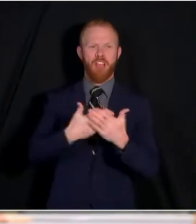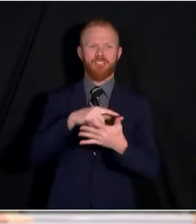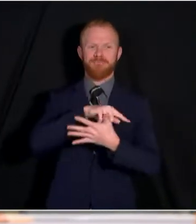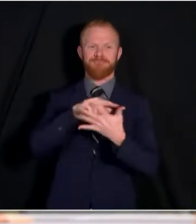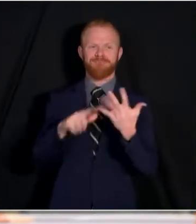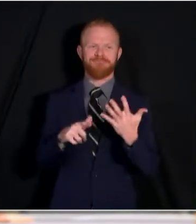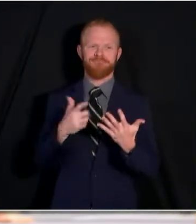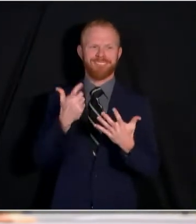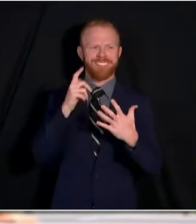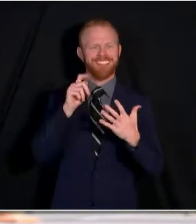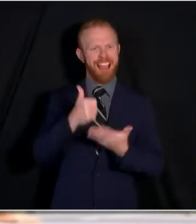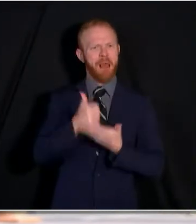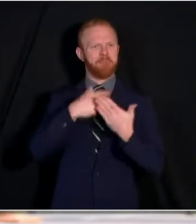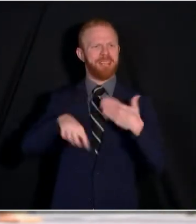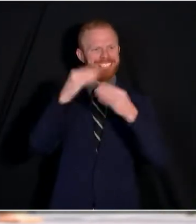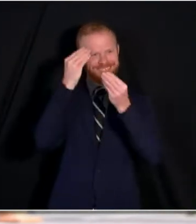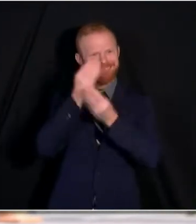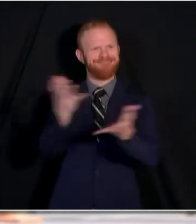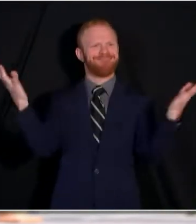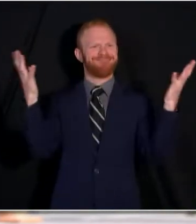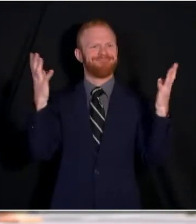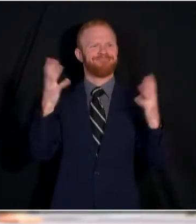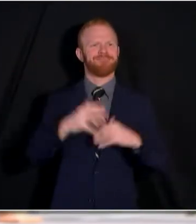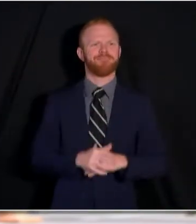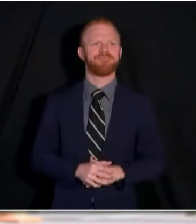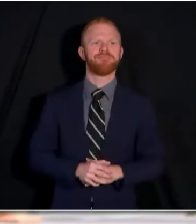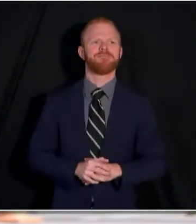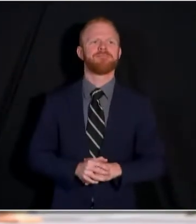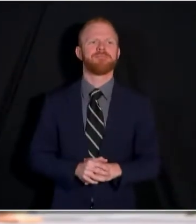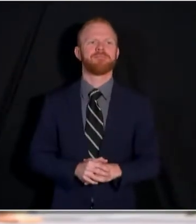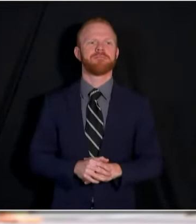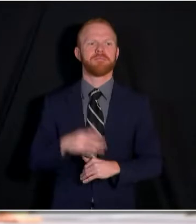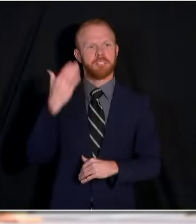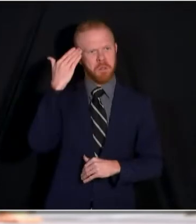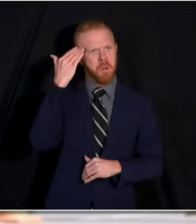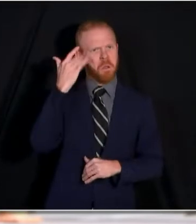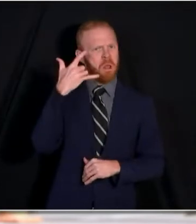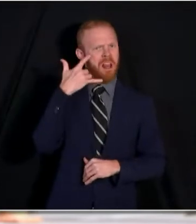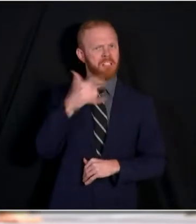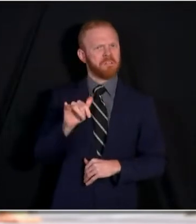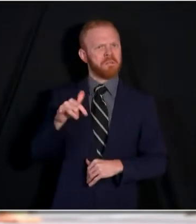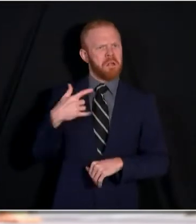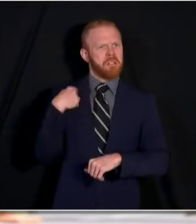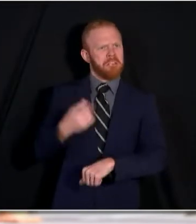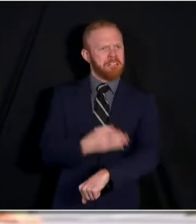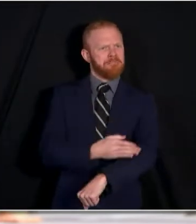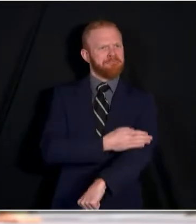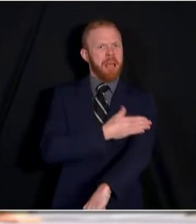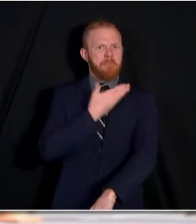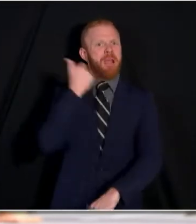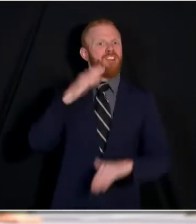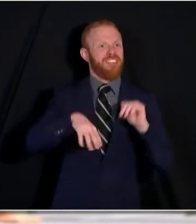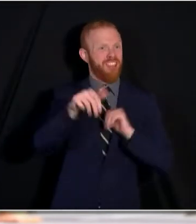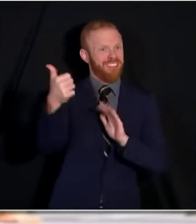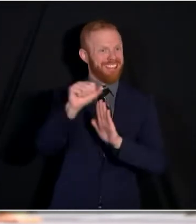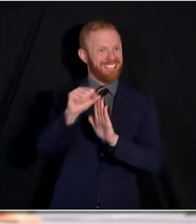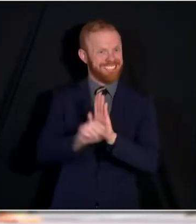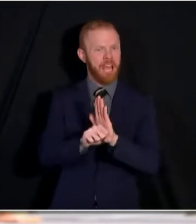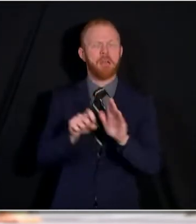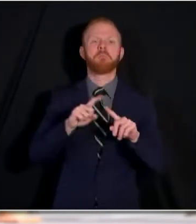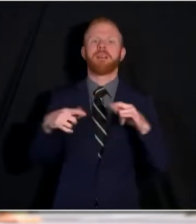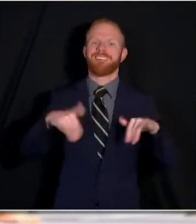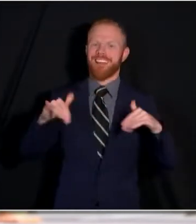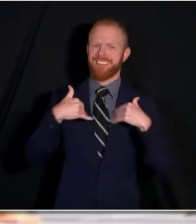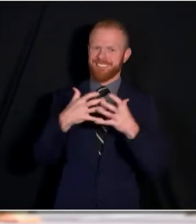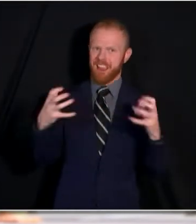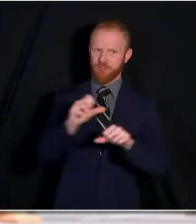out. But I know California is doing a lot better job than other states, but we have a lot more to do. We need to make sure that we go